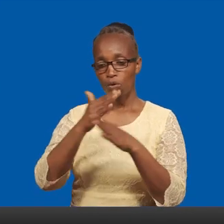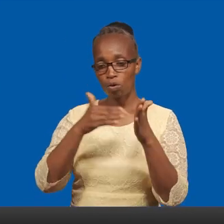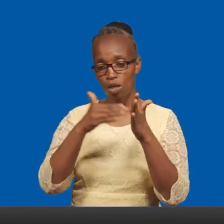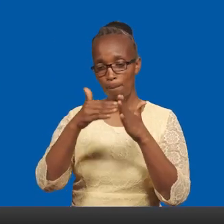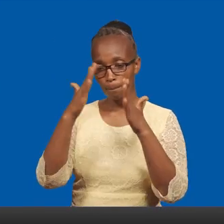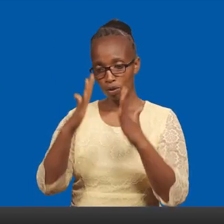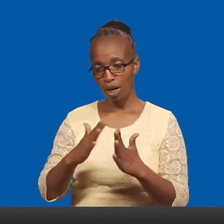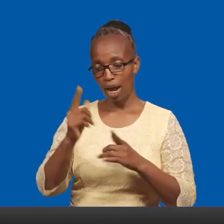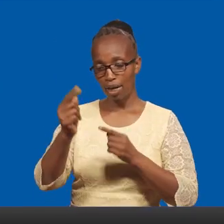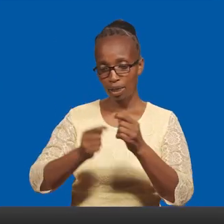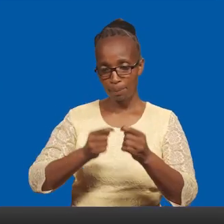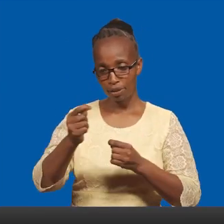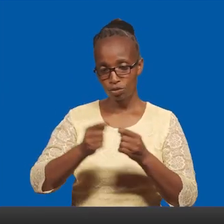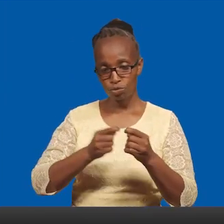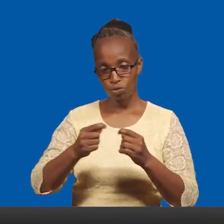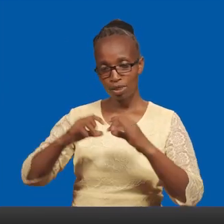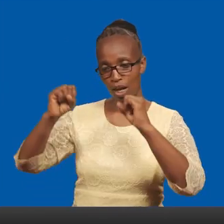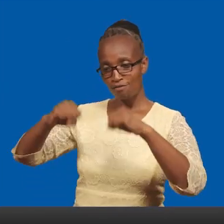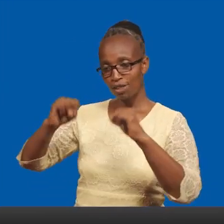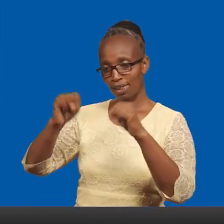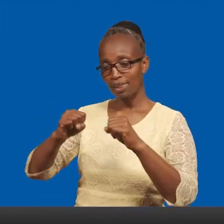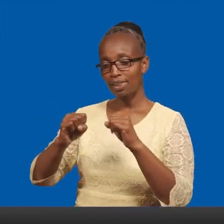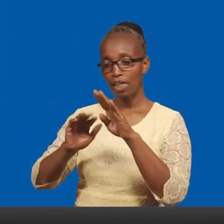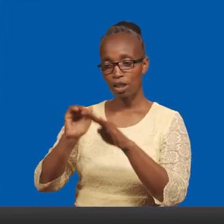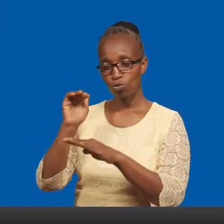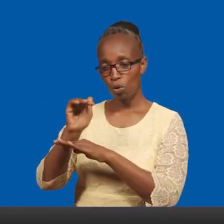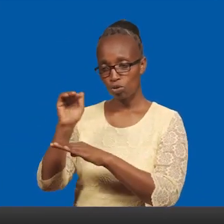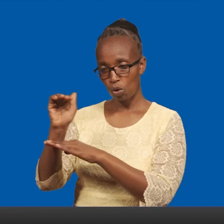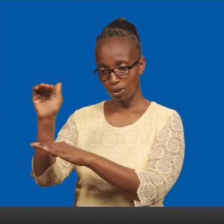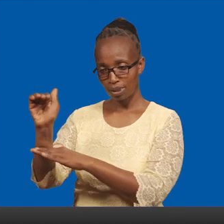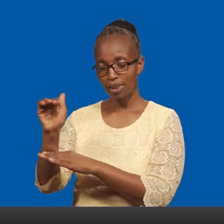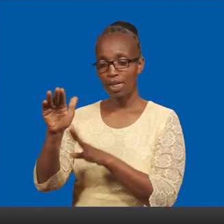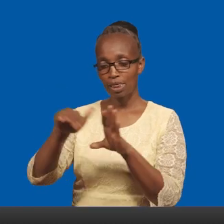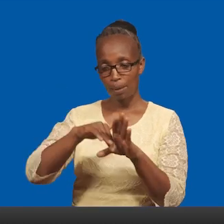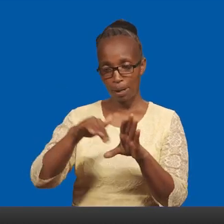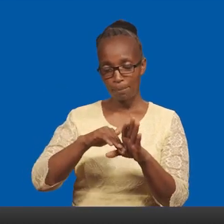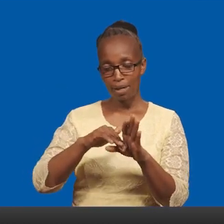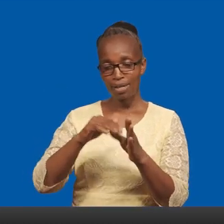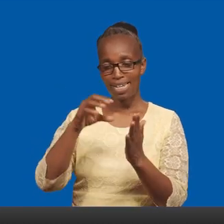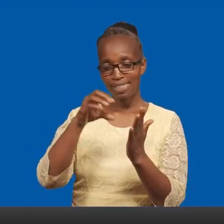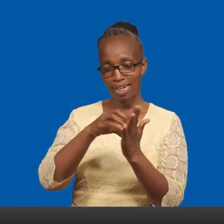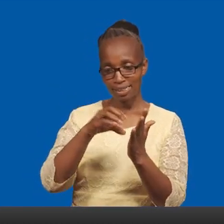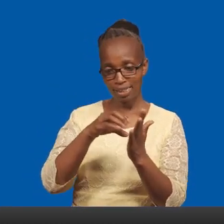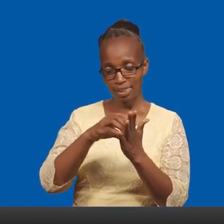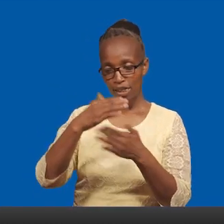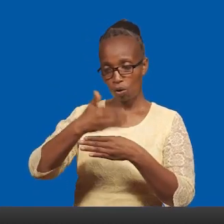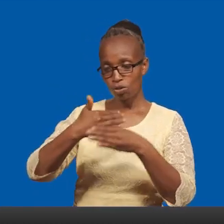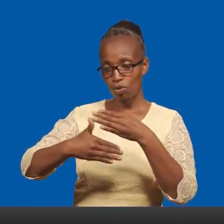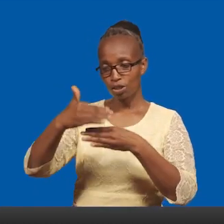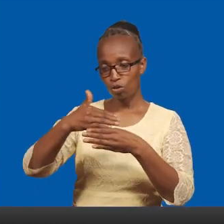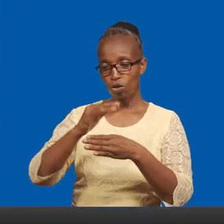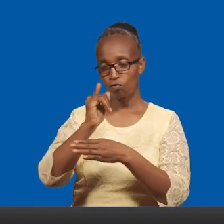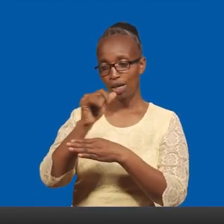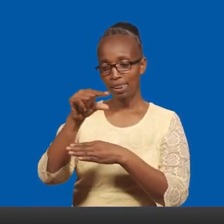to consult their member states and IGAD to fast-track the construction of a bridge at